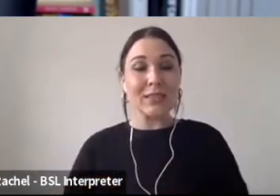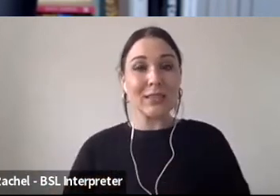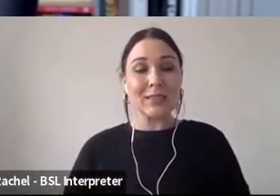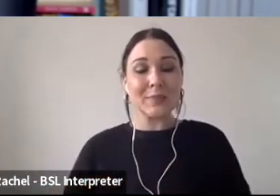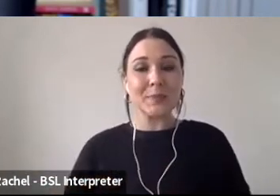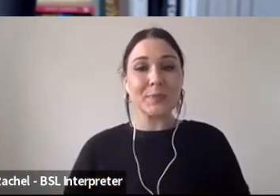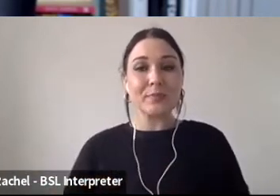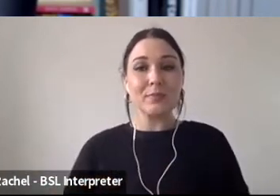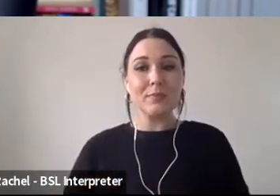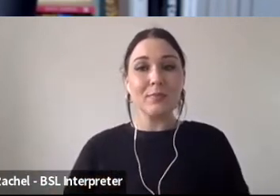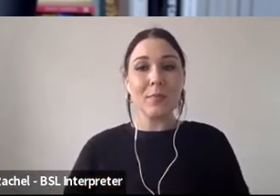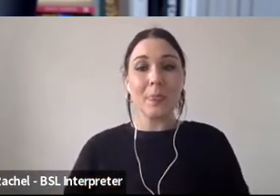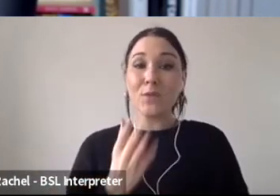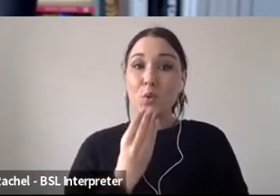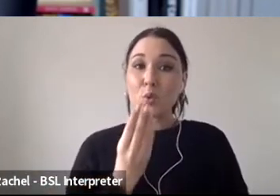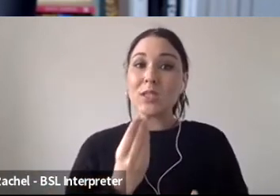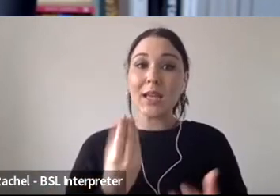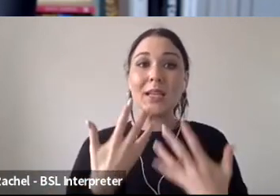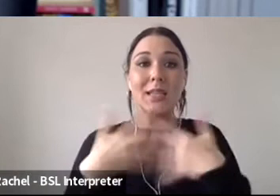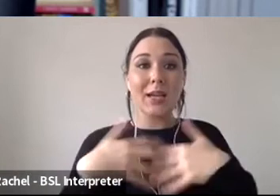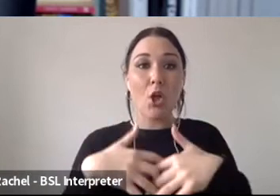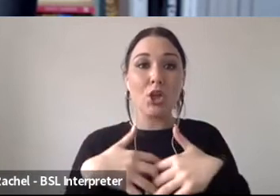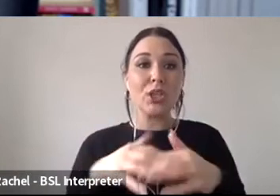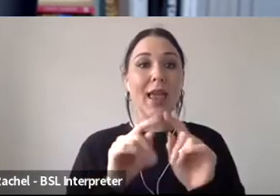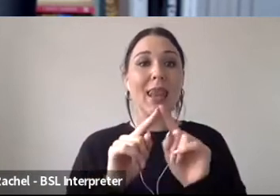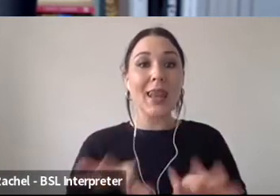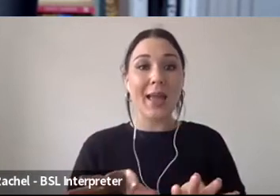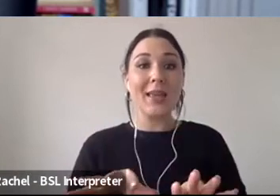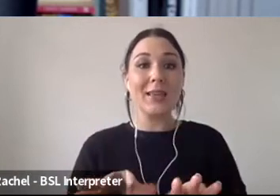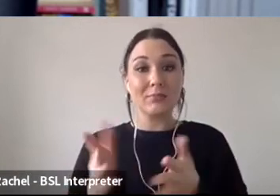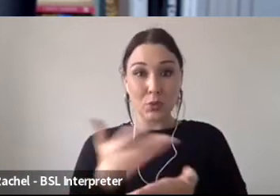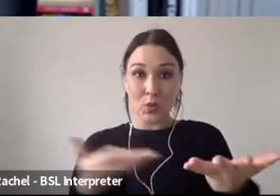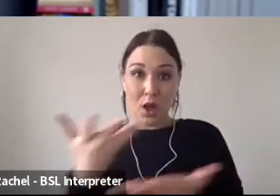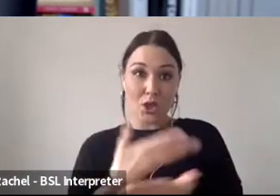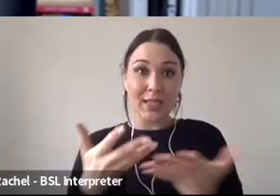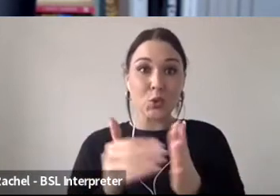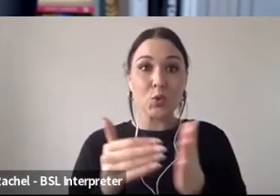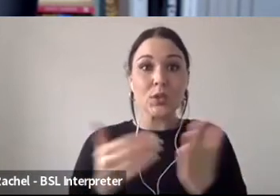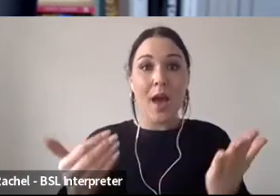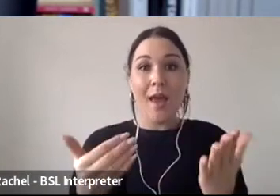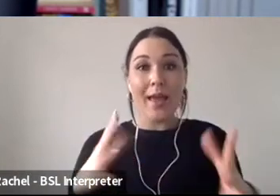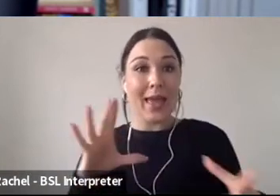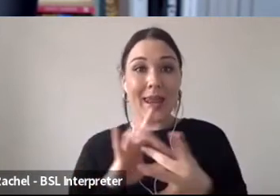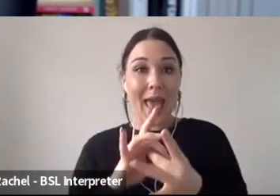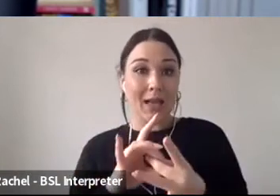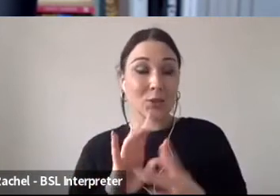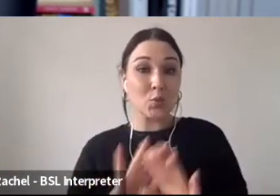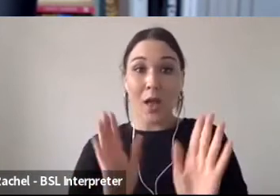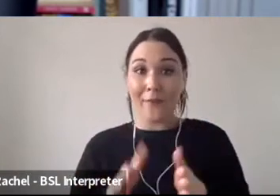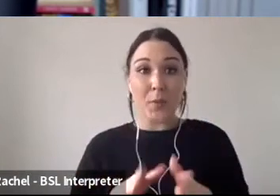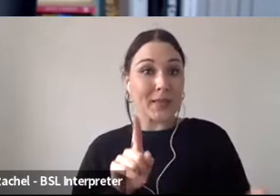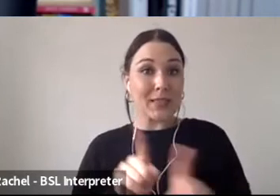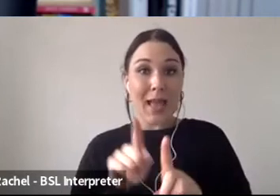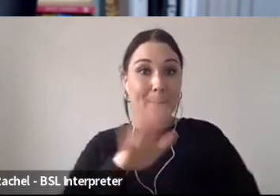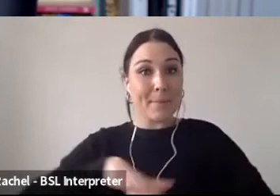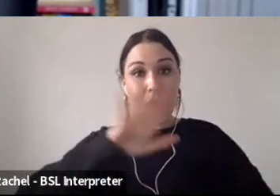So using technology like the technology we've been discussing today to connect, you don't have to be in the same place. You might join